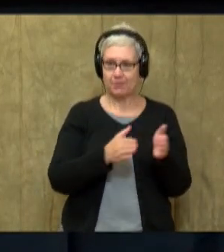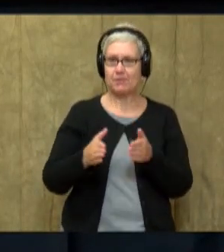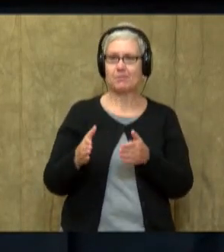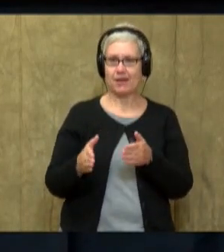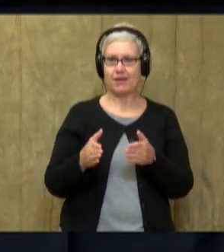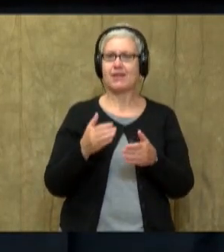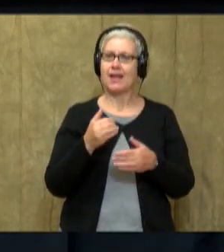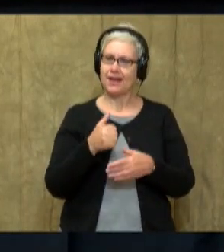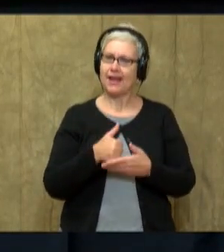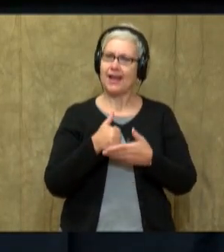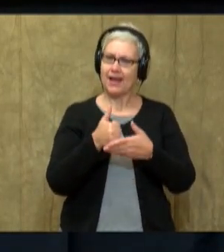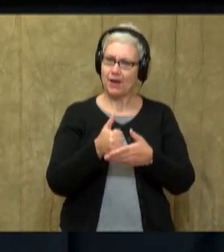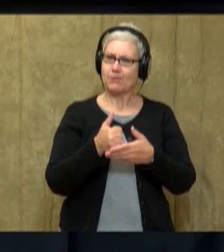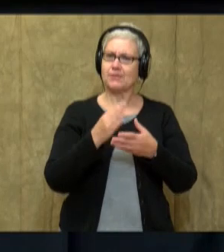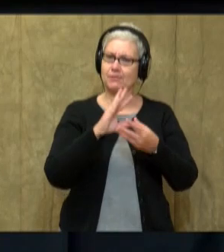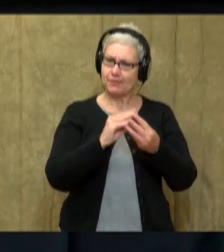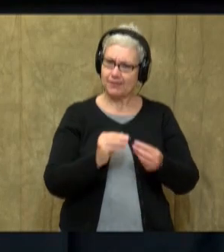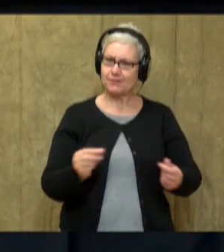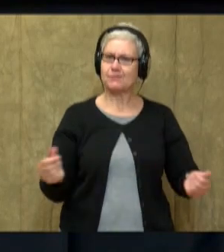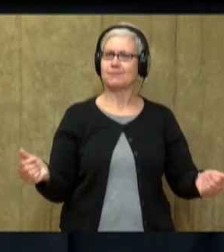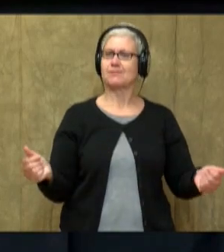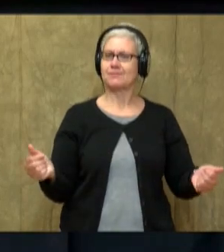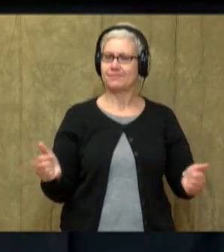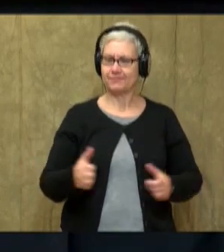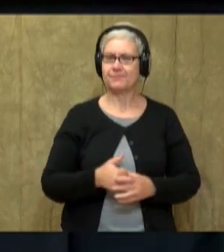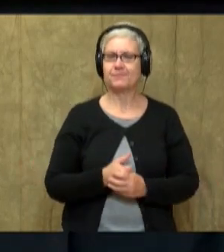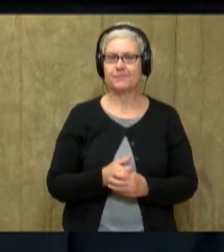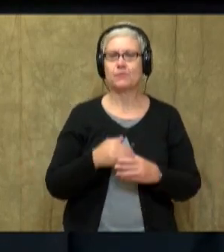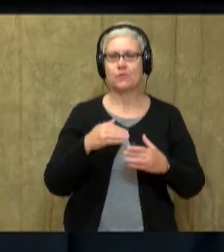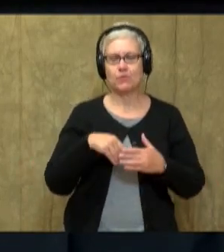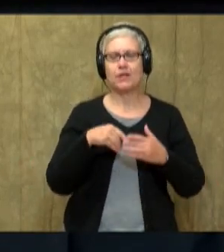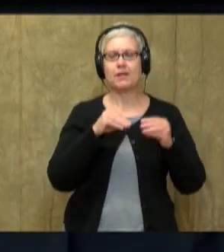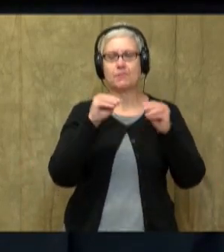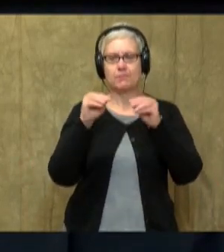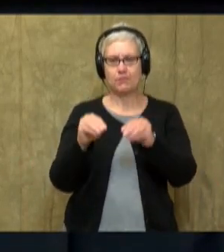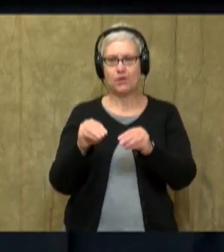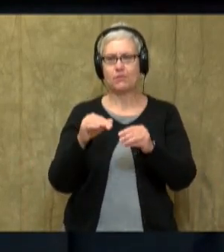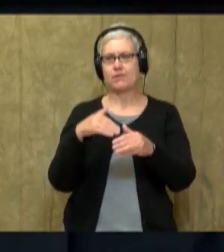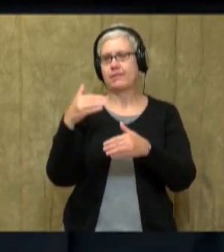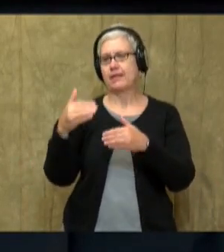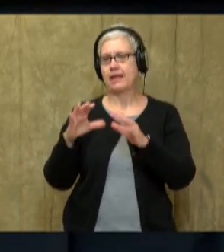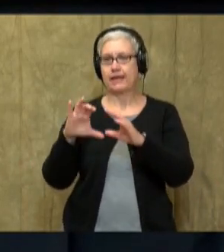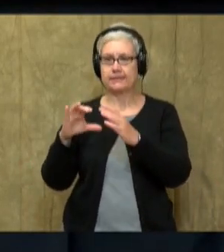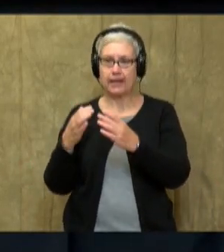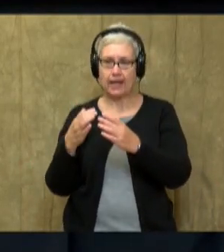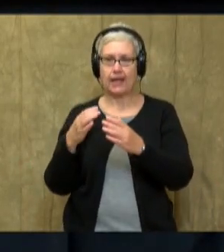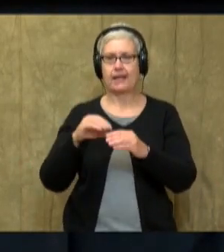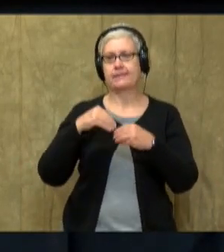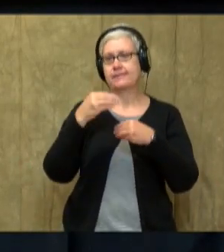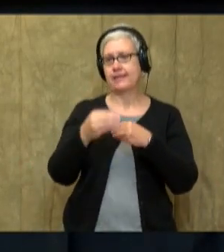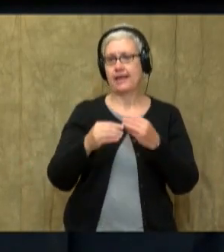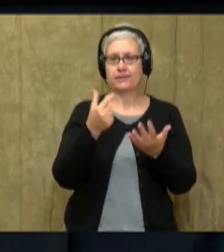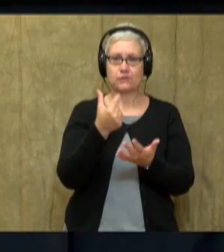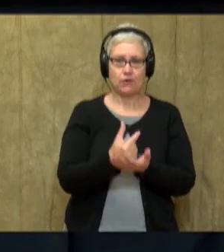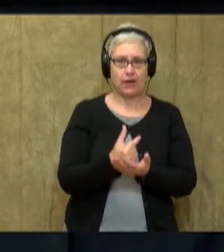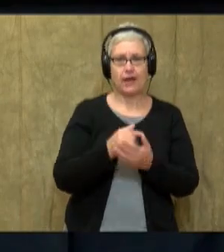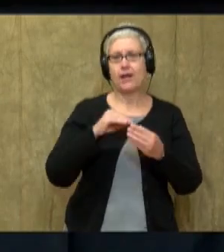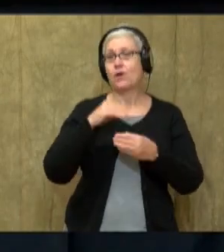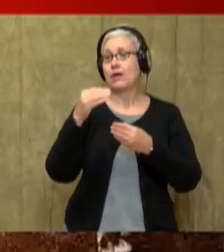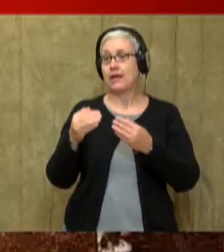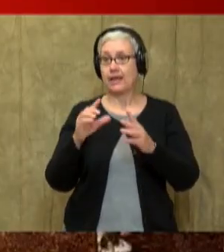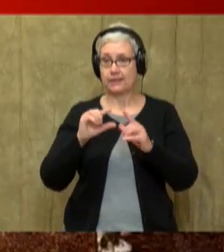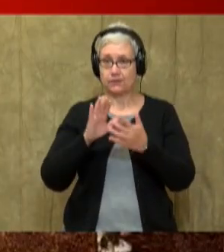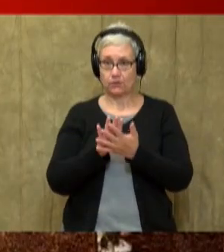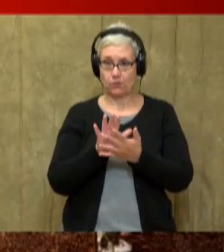and it just makes sure that things go smoothly when we move on to the next school or to the next class or to the next grade. So we have some tips for you